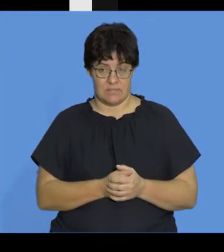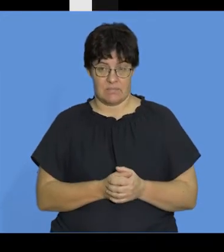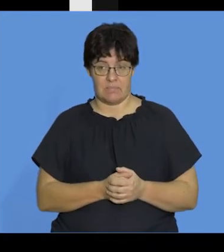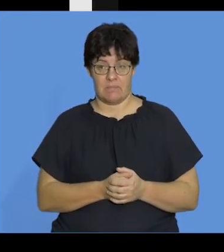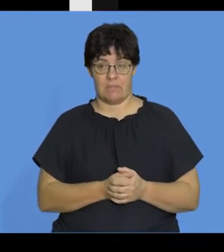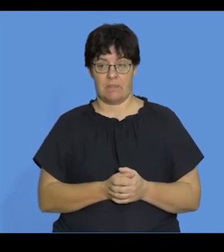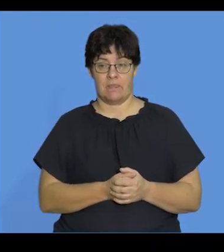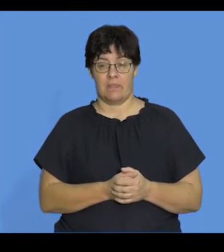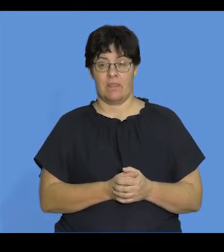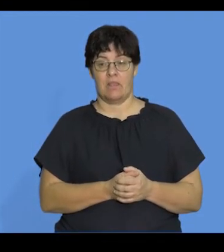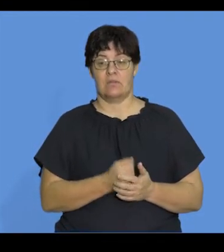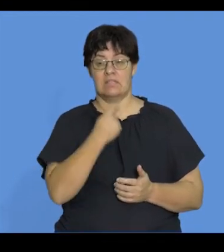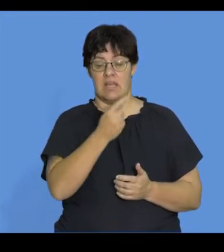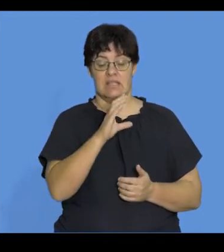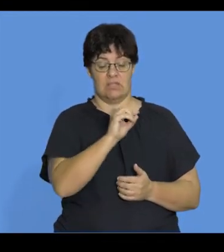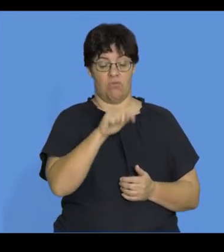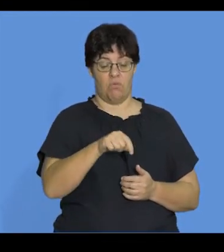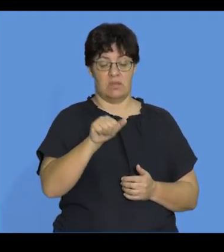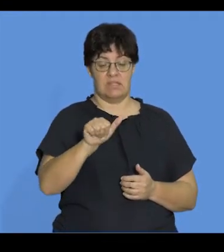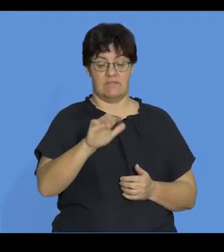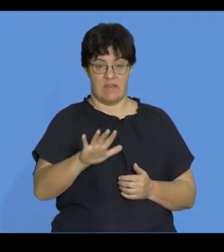our calculator once again, we'll say